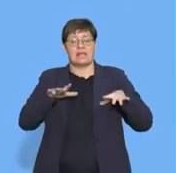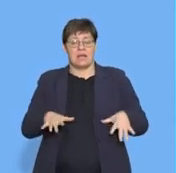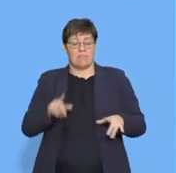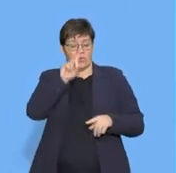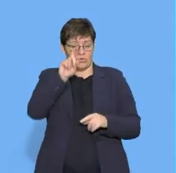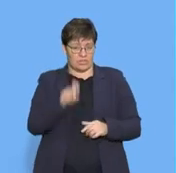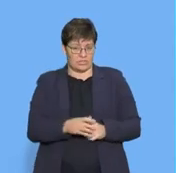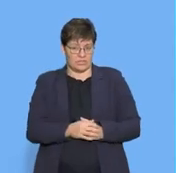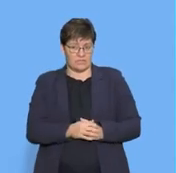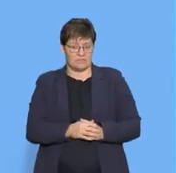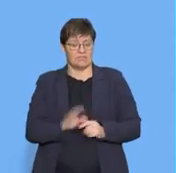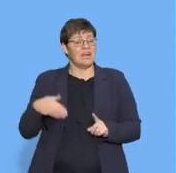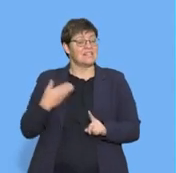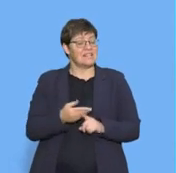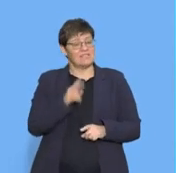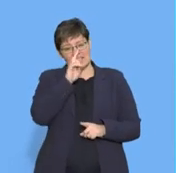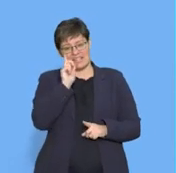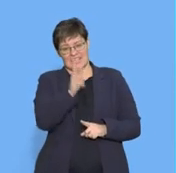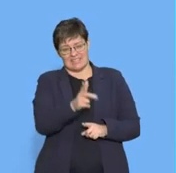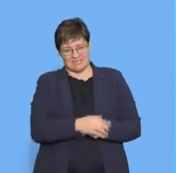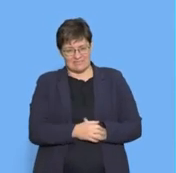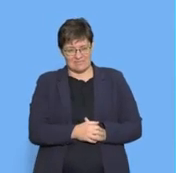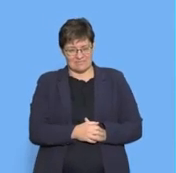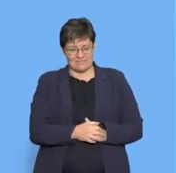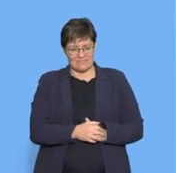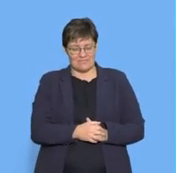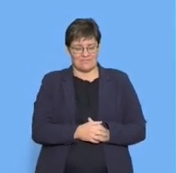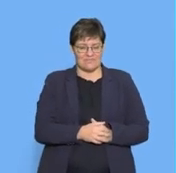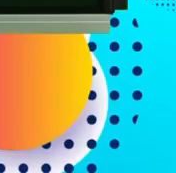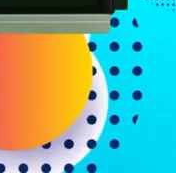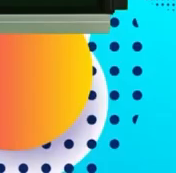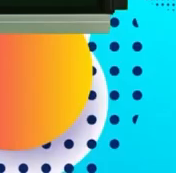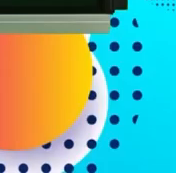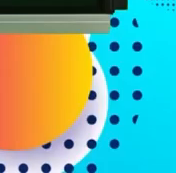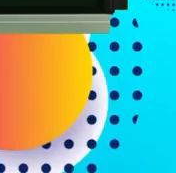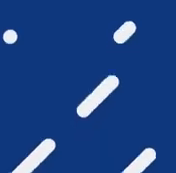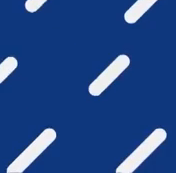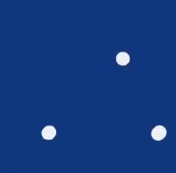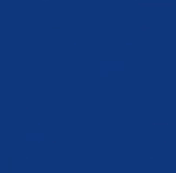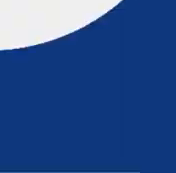be doing examination type questions. Till then, bye.